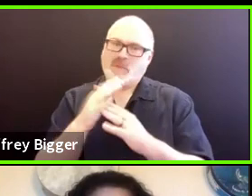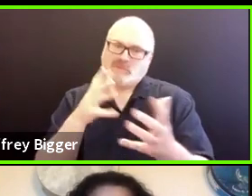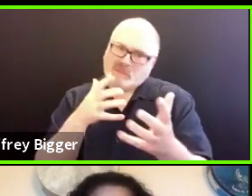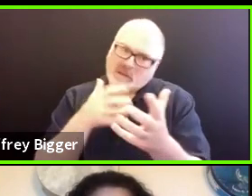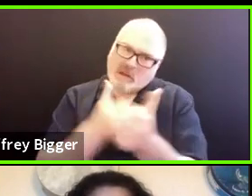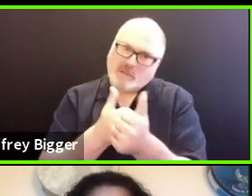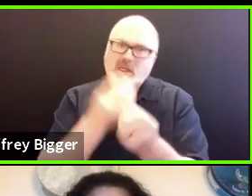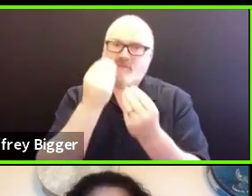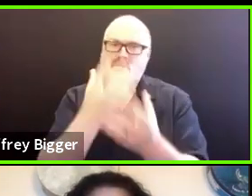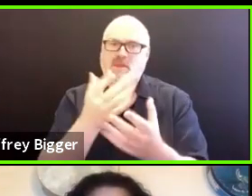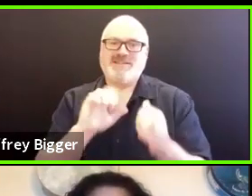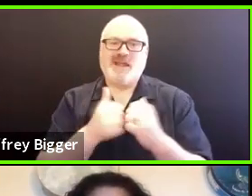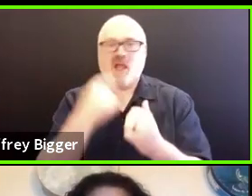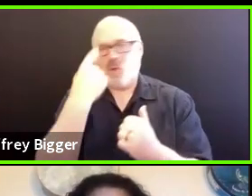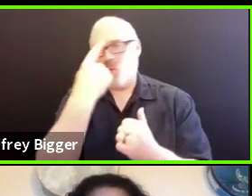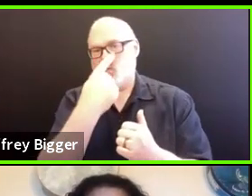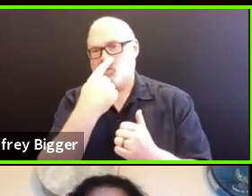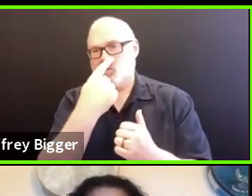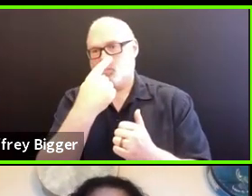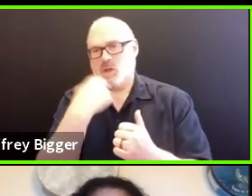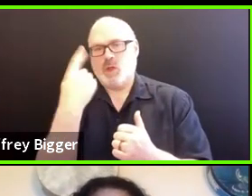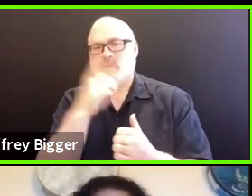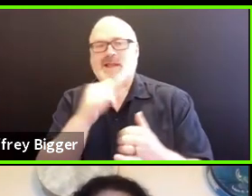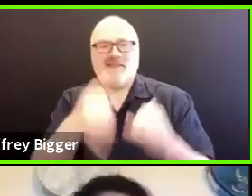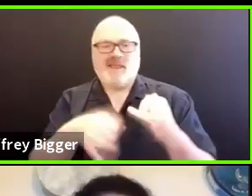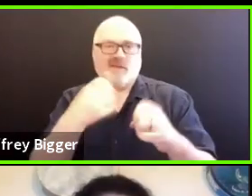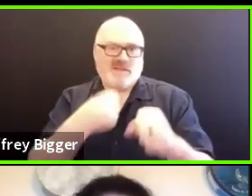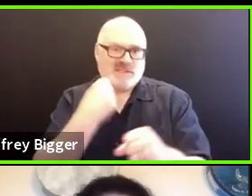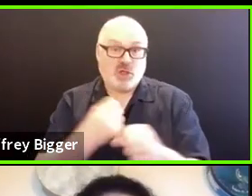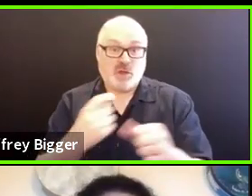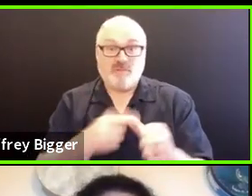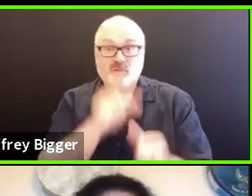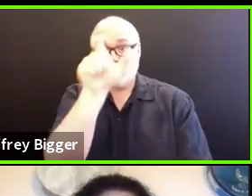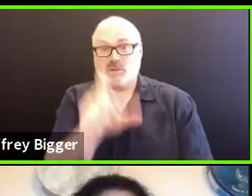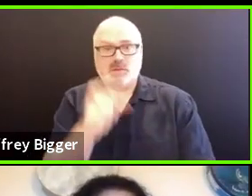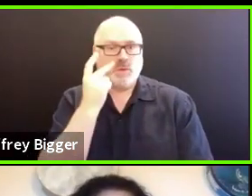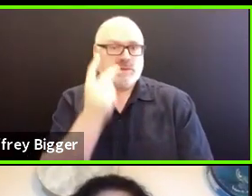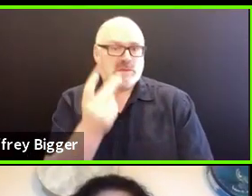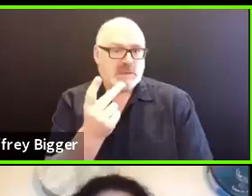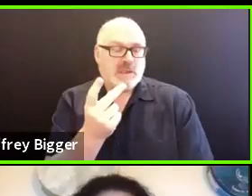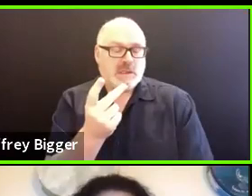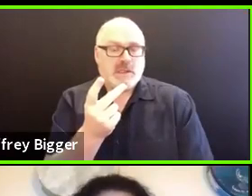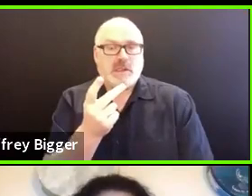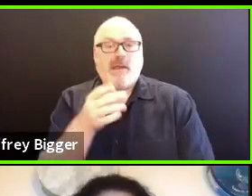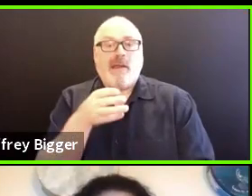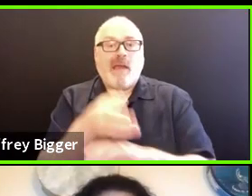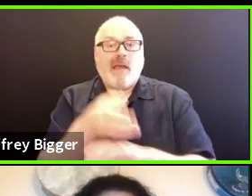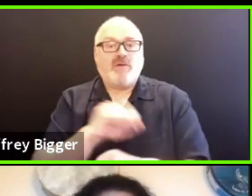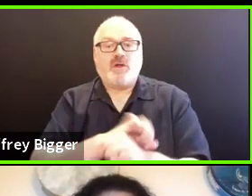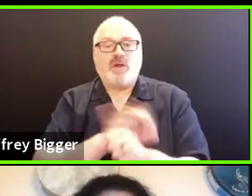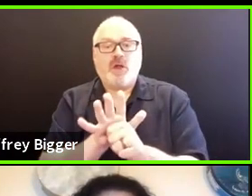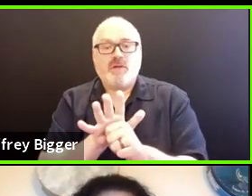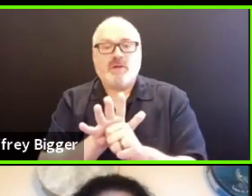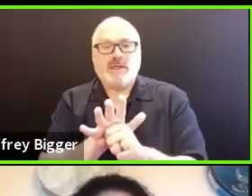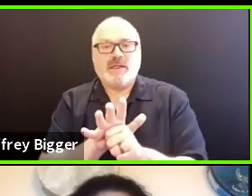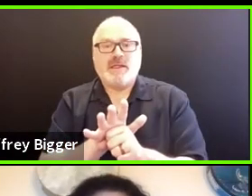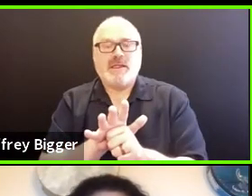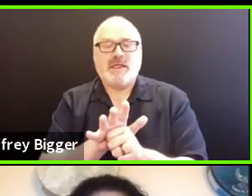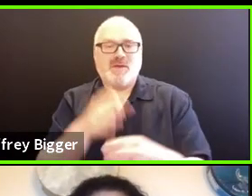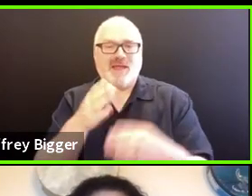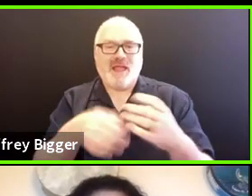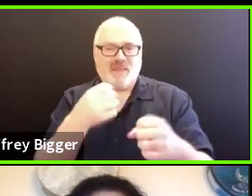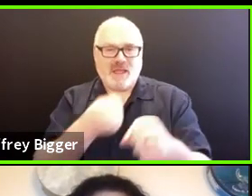terms of how we think we will end this year. So the first column shows you that after COVID-19, we believe we'll end the year